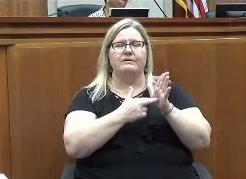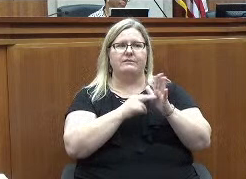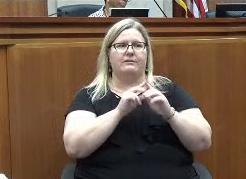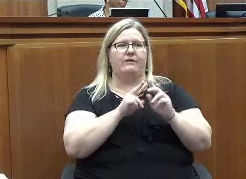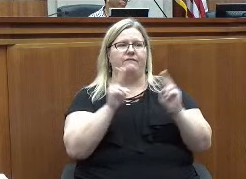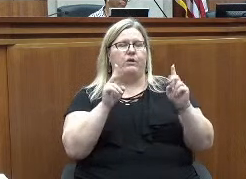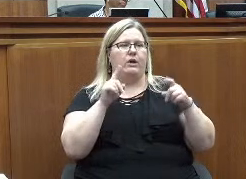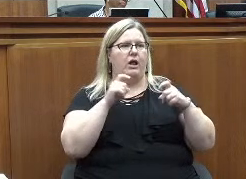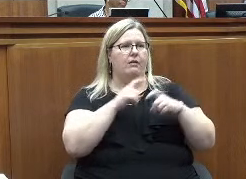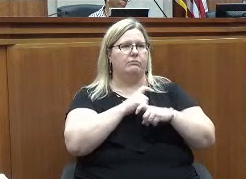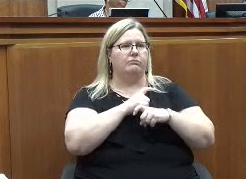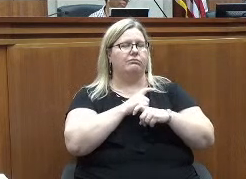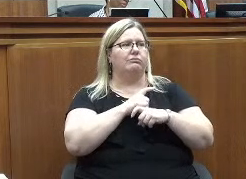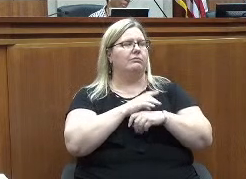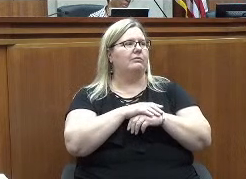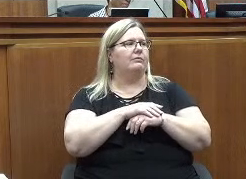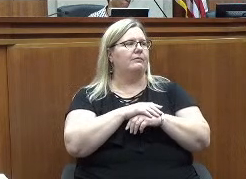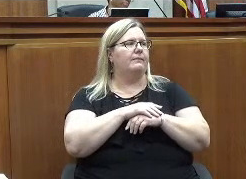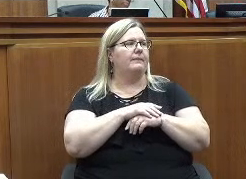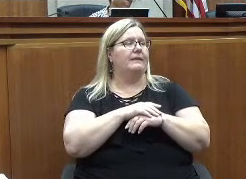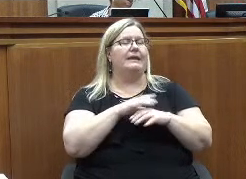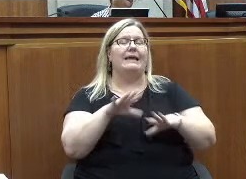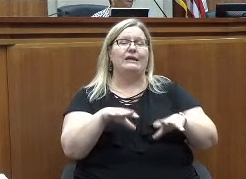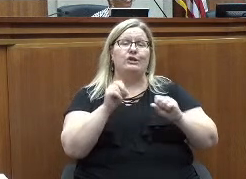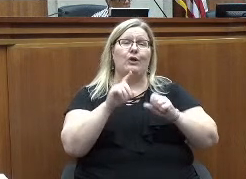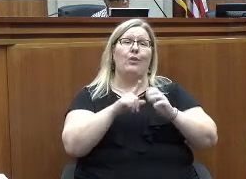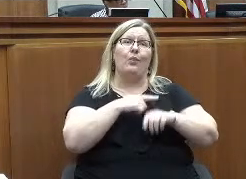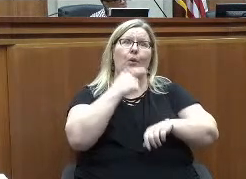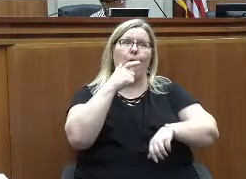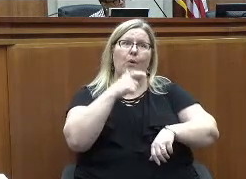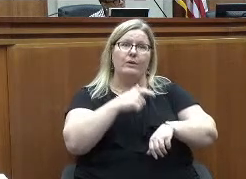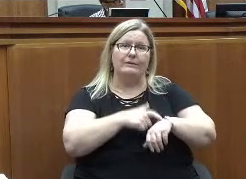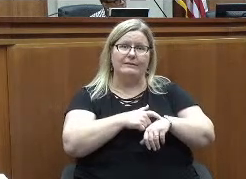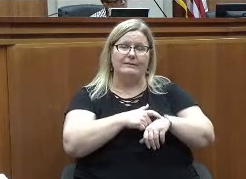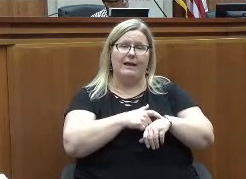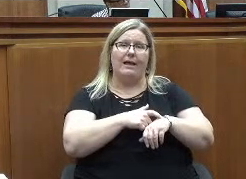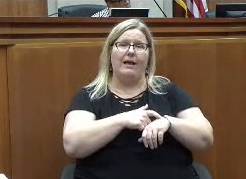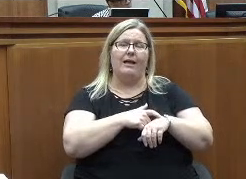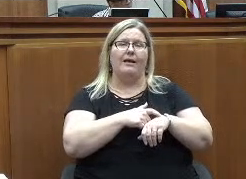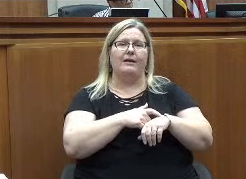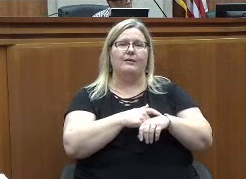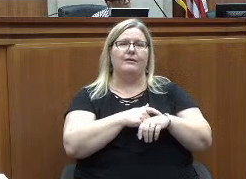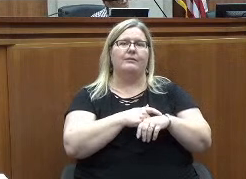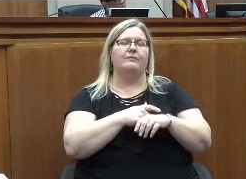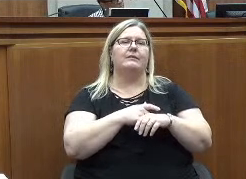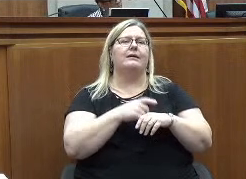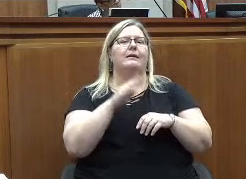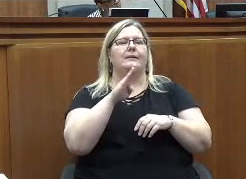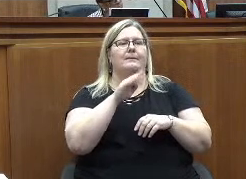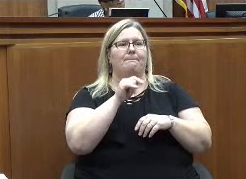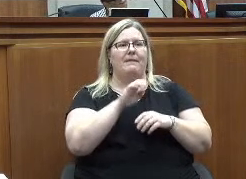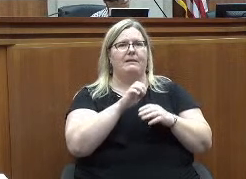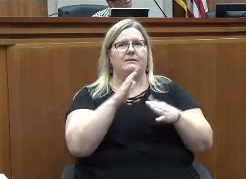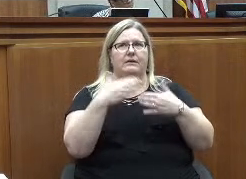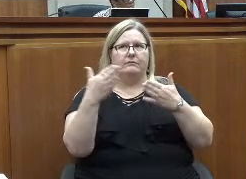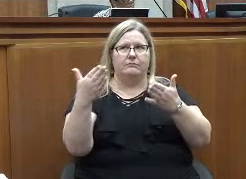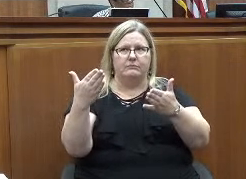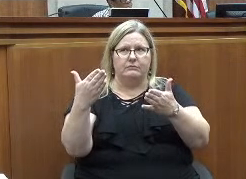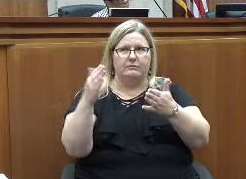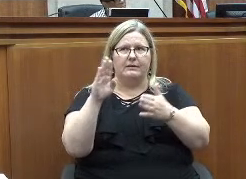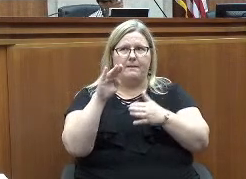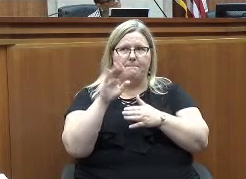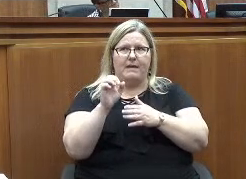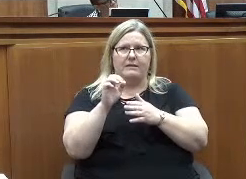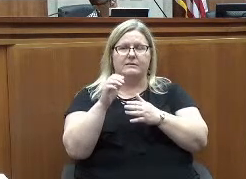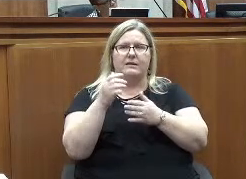think the superintendent could share with that. It took a long time to come to Bessie with it. Bessie spent a long time with the pre-opening checklist